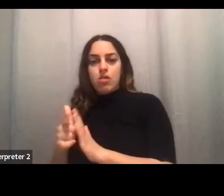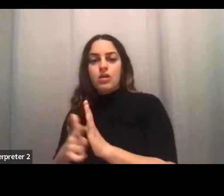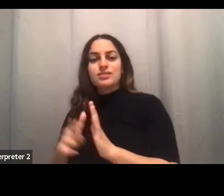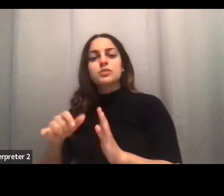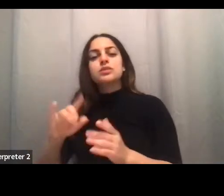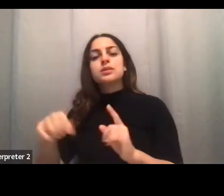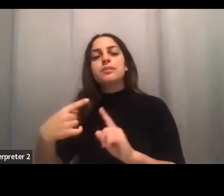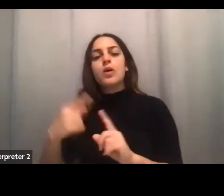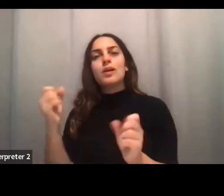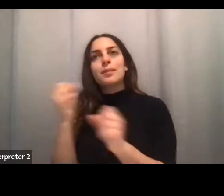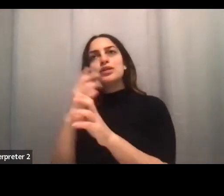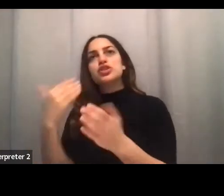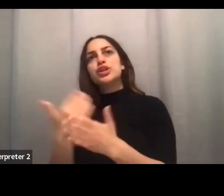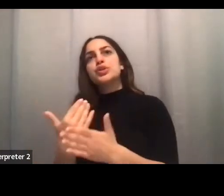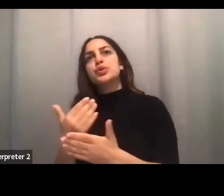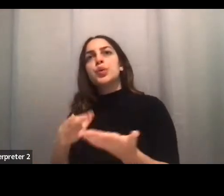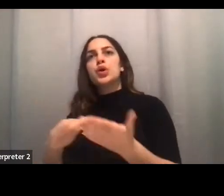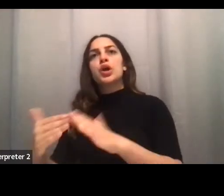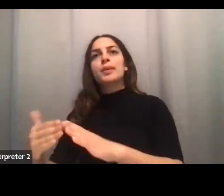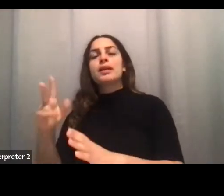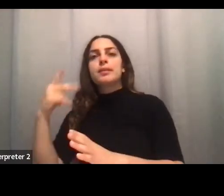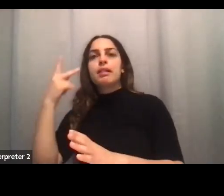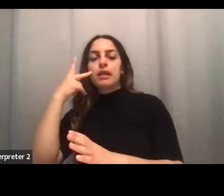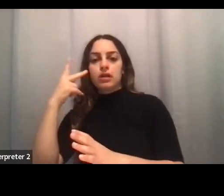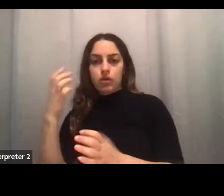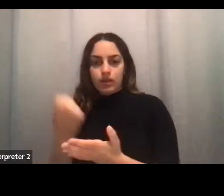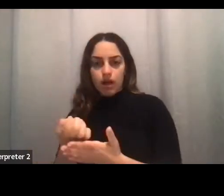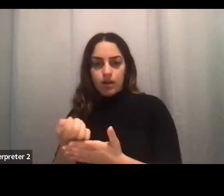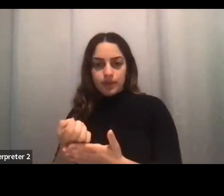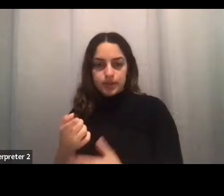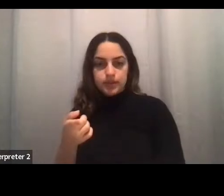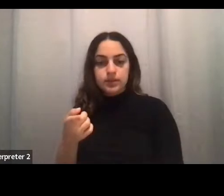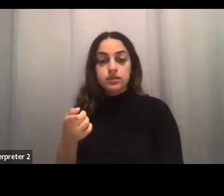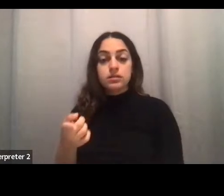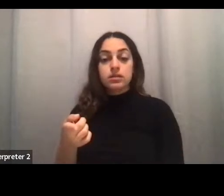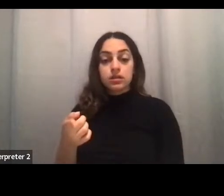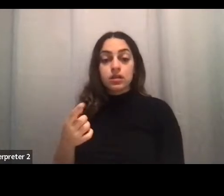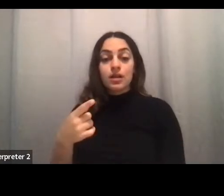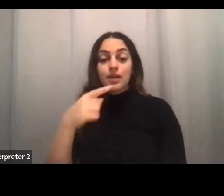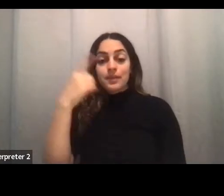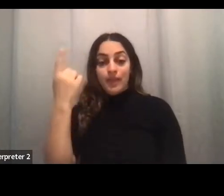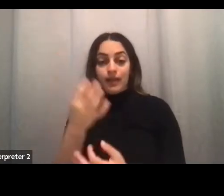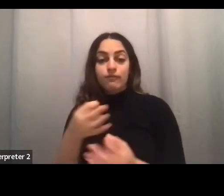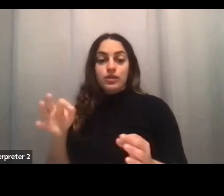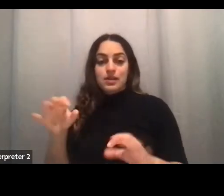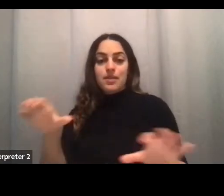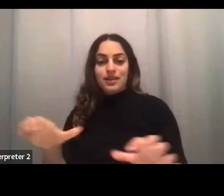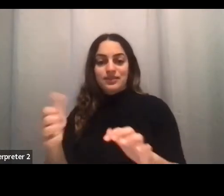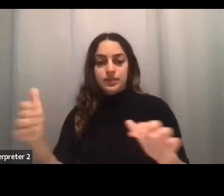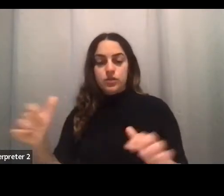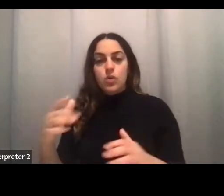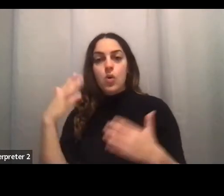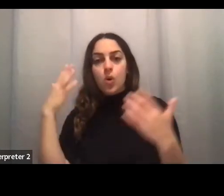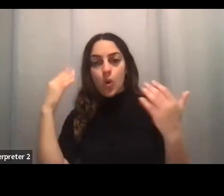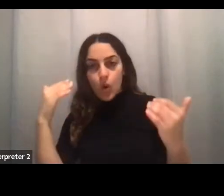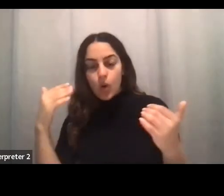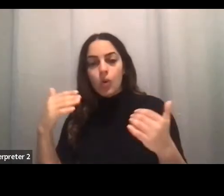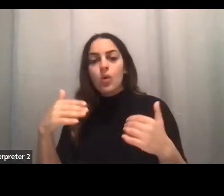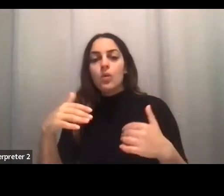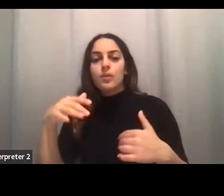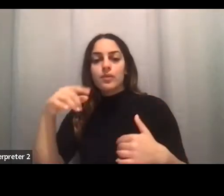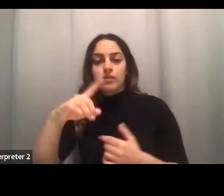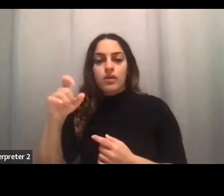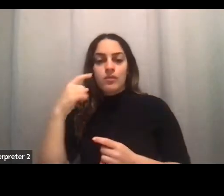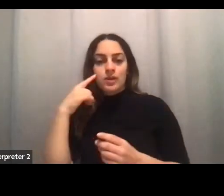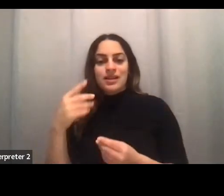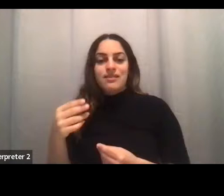economy black freedom movement activists hoped that government investment in the redevelopment of neighborhoods would not displace poor and